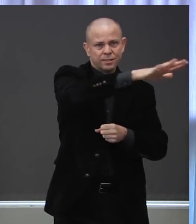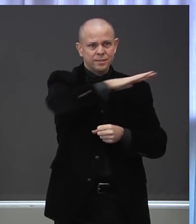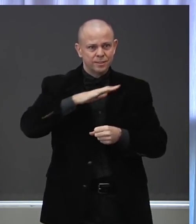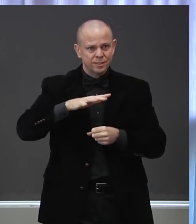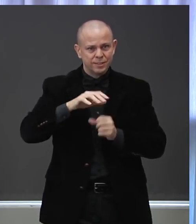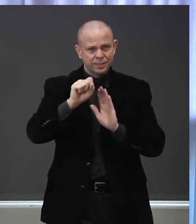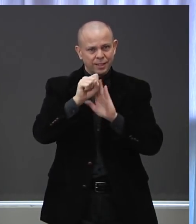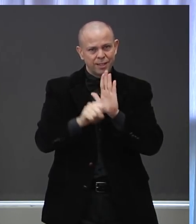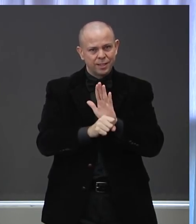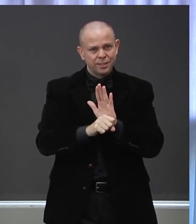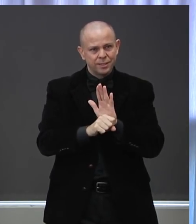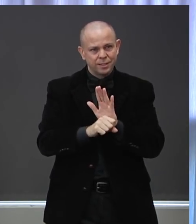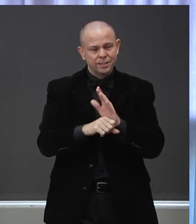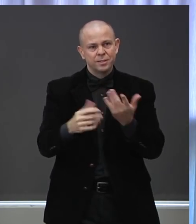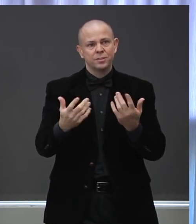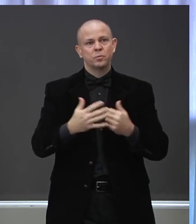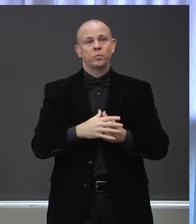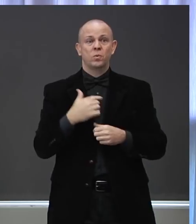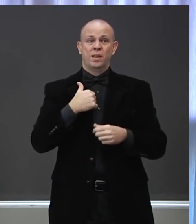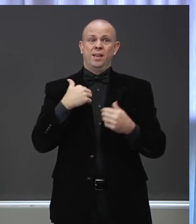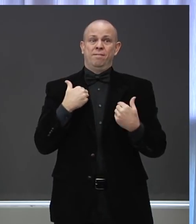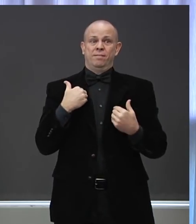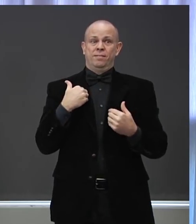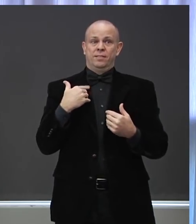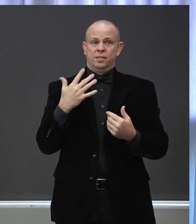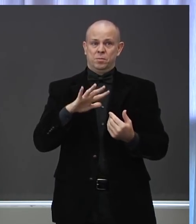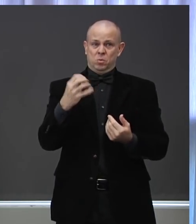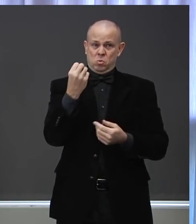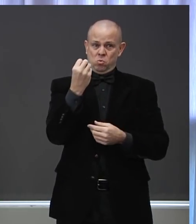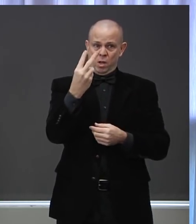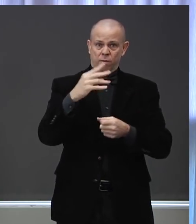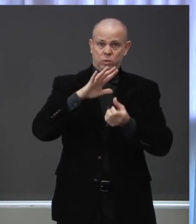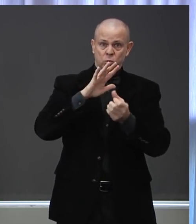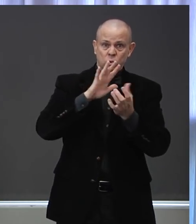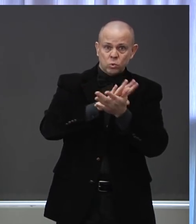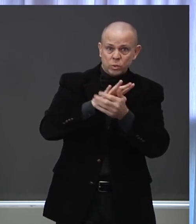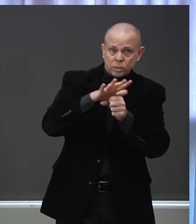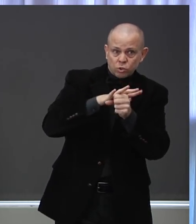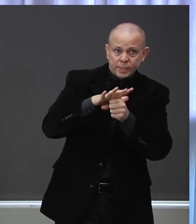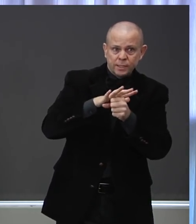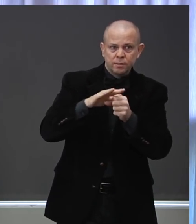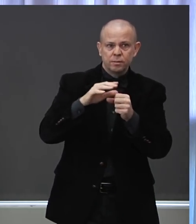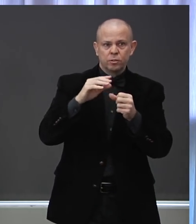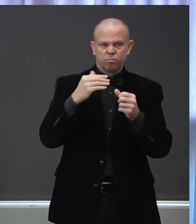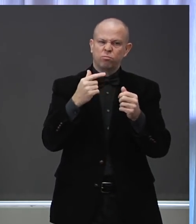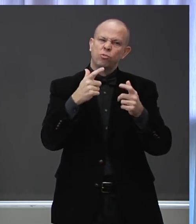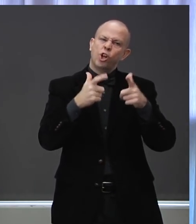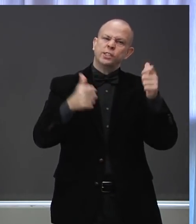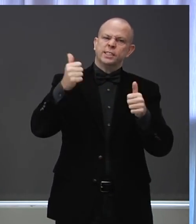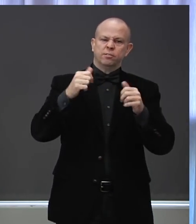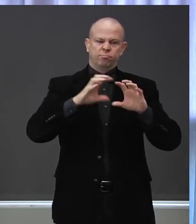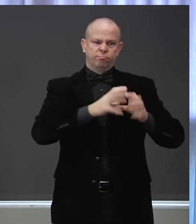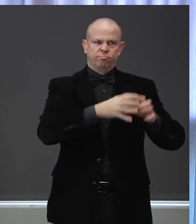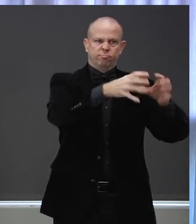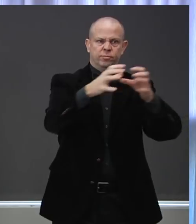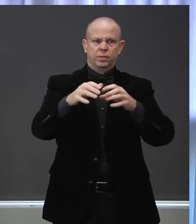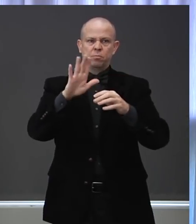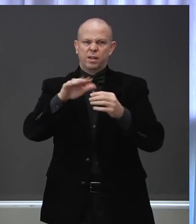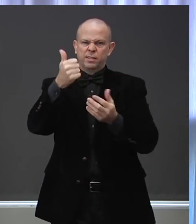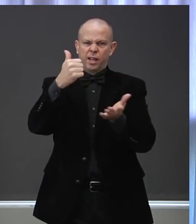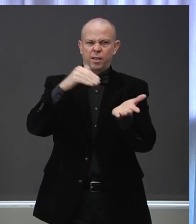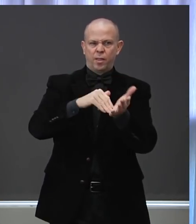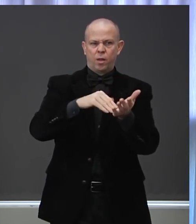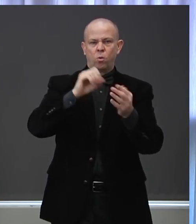We have about 12 school districts that we consider our largest. They have over 10,000 students. And we